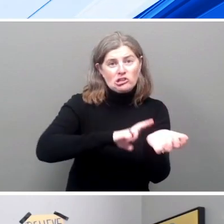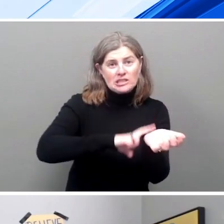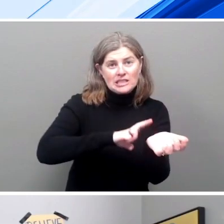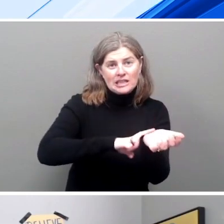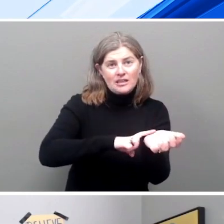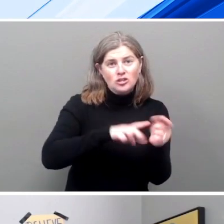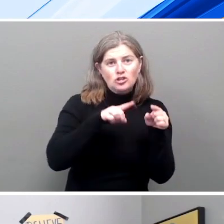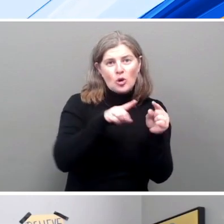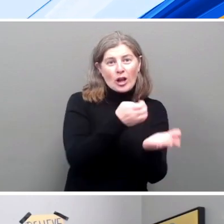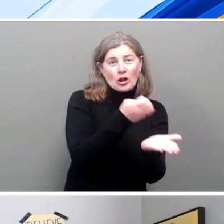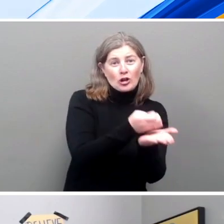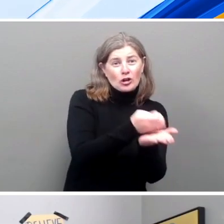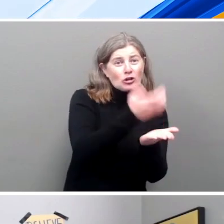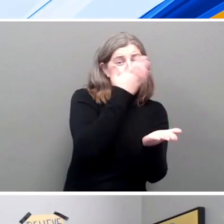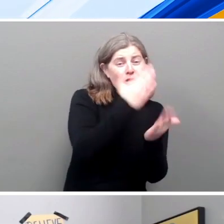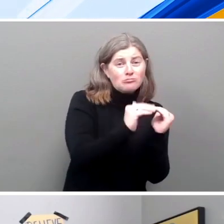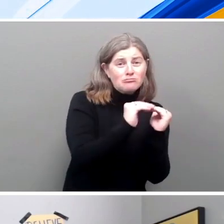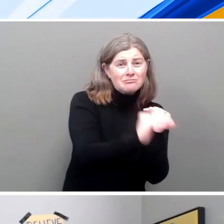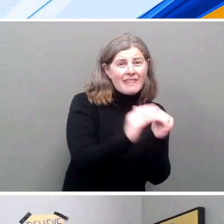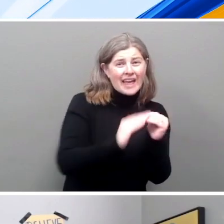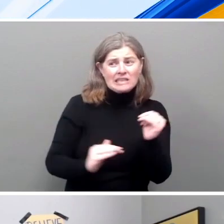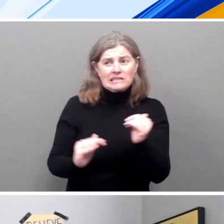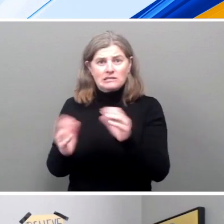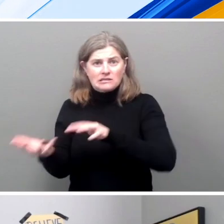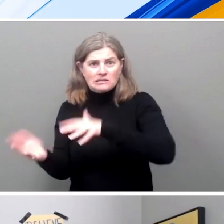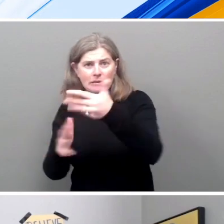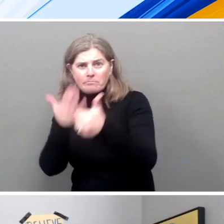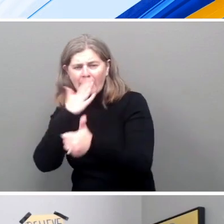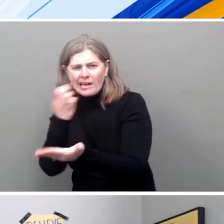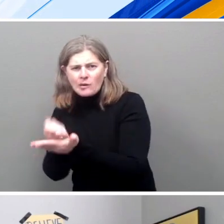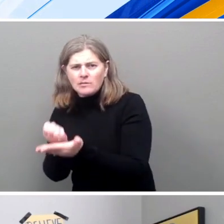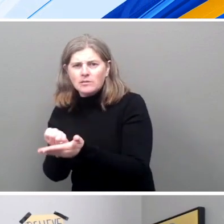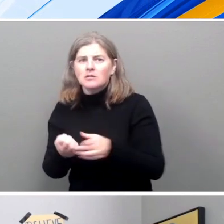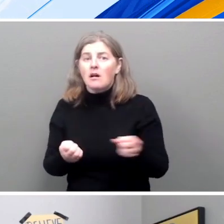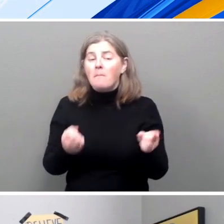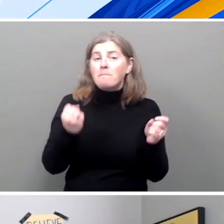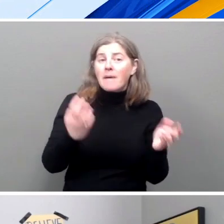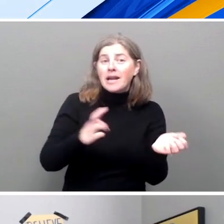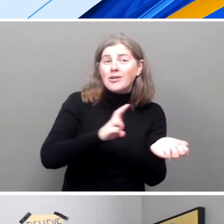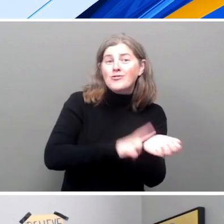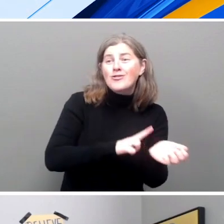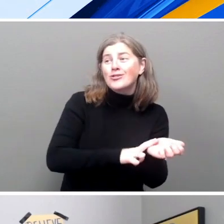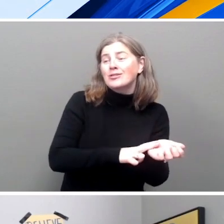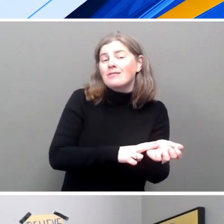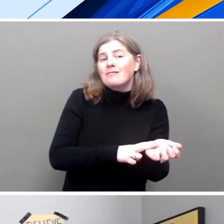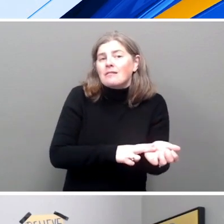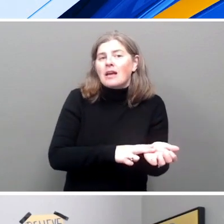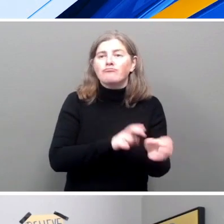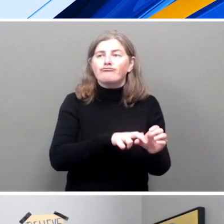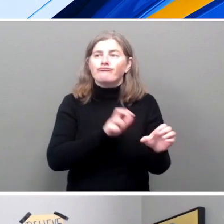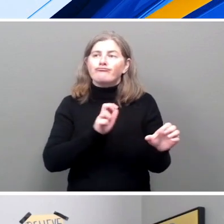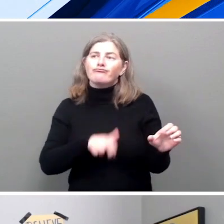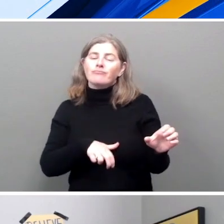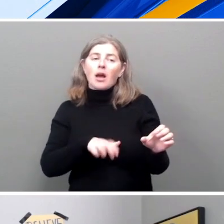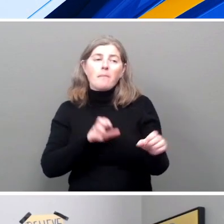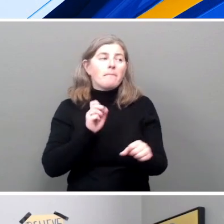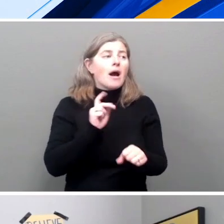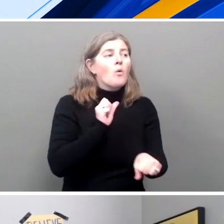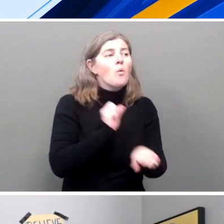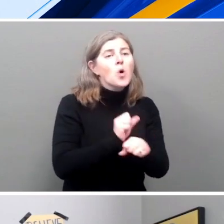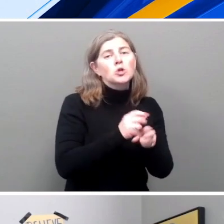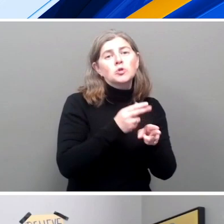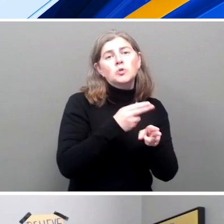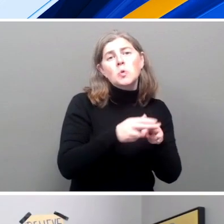in tough economies. And so there's a much bigger nursing supply because lots of nurses can come back, work a couple shifts, or come back and work